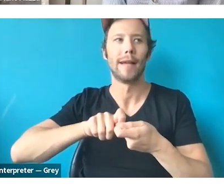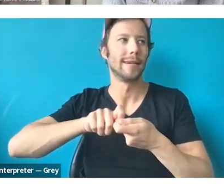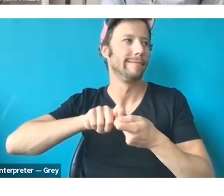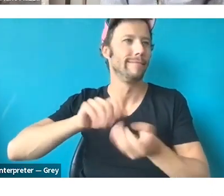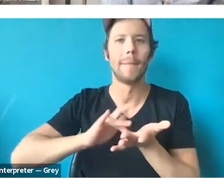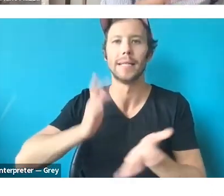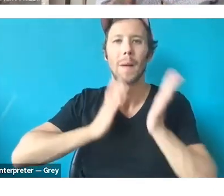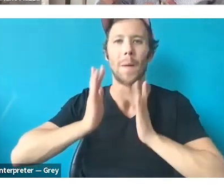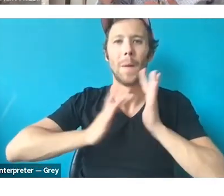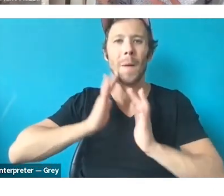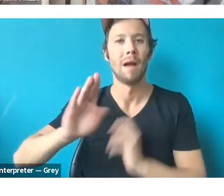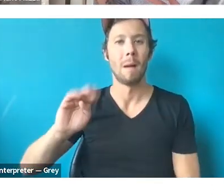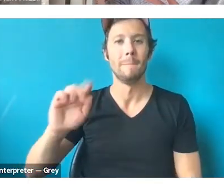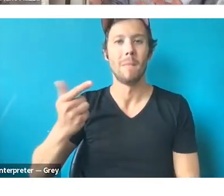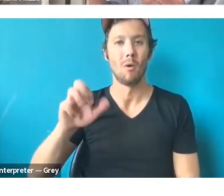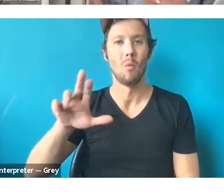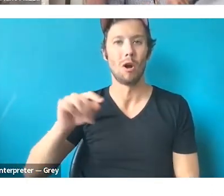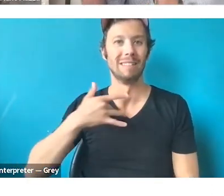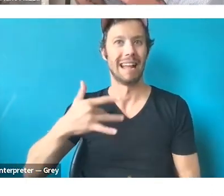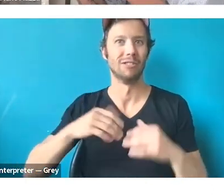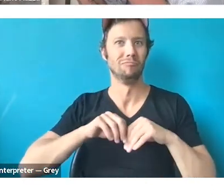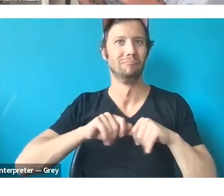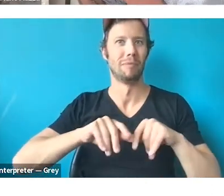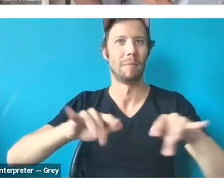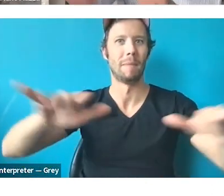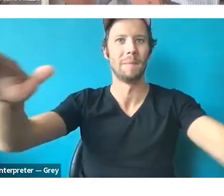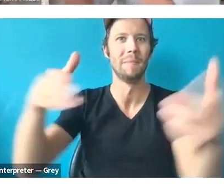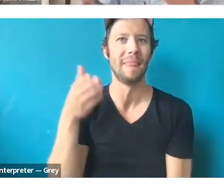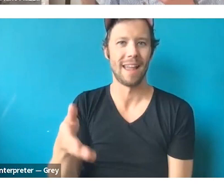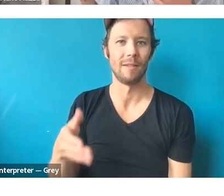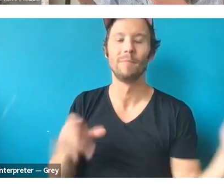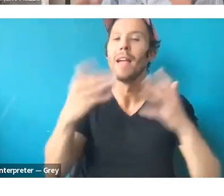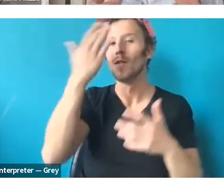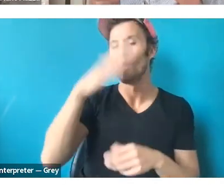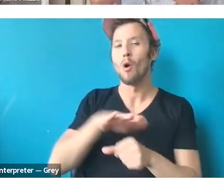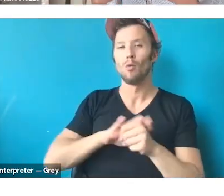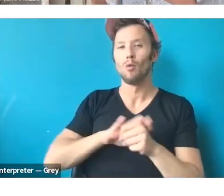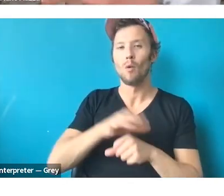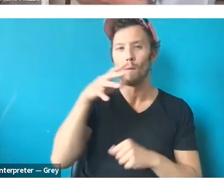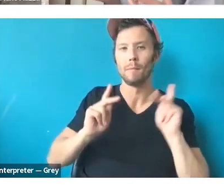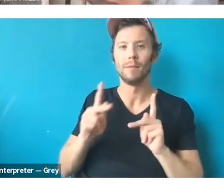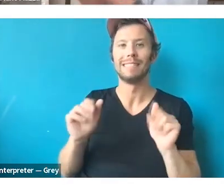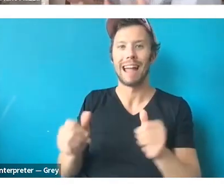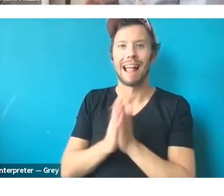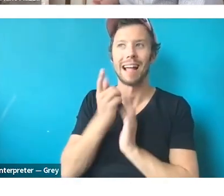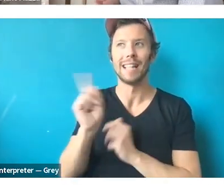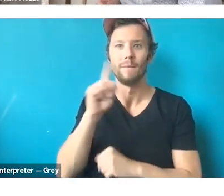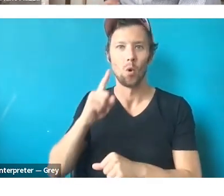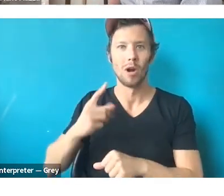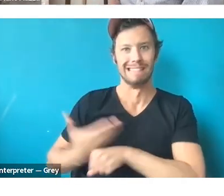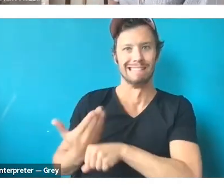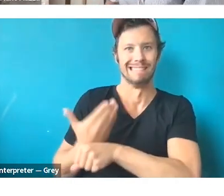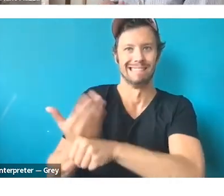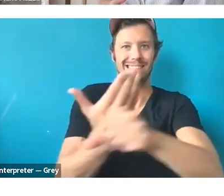it drives farmers crazy. If you know people with local farms, you can actually ask them to harvest it, because you're helping them de-weed